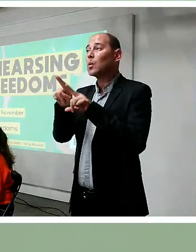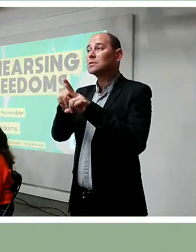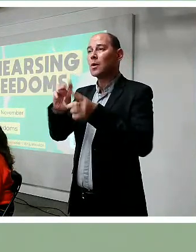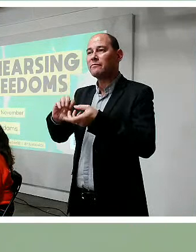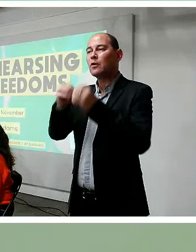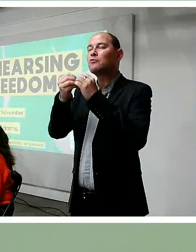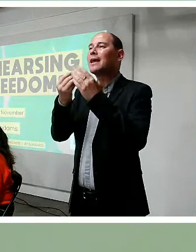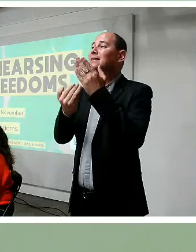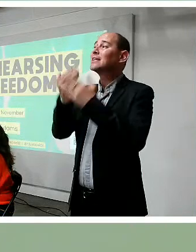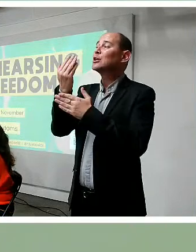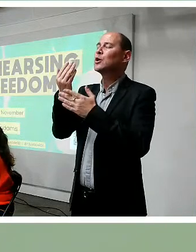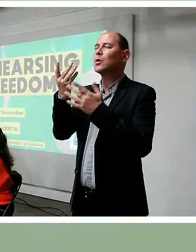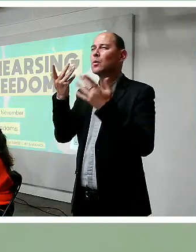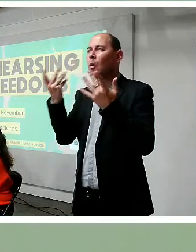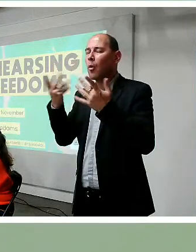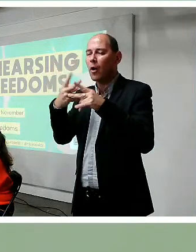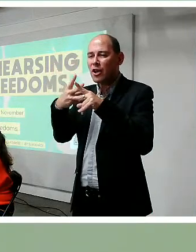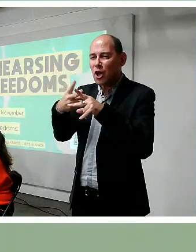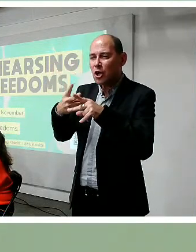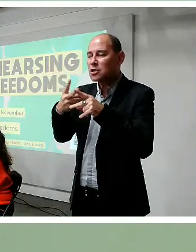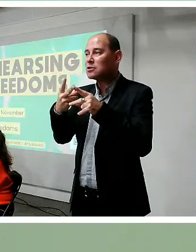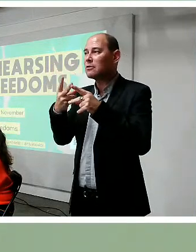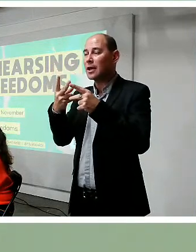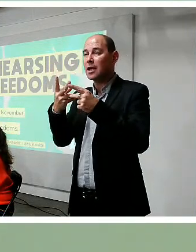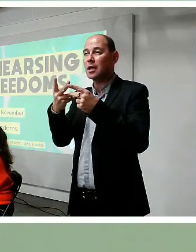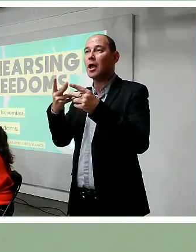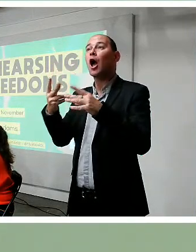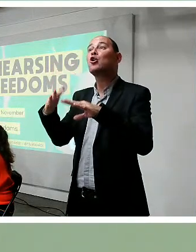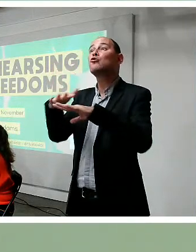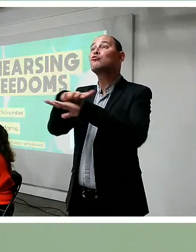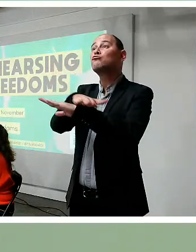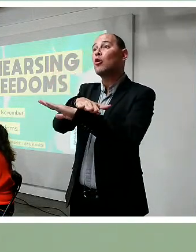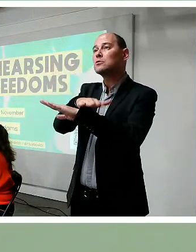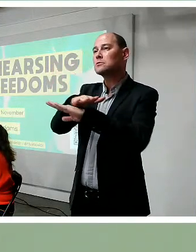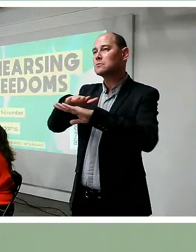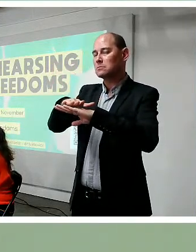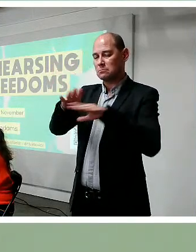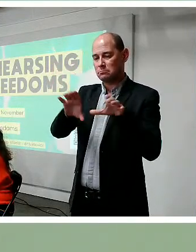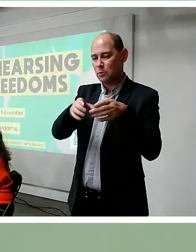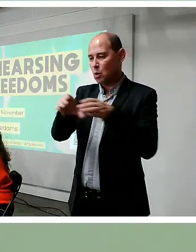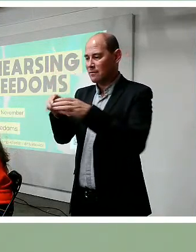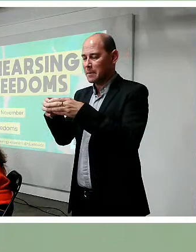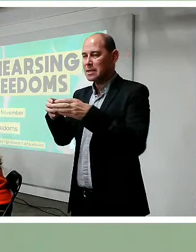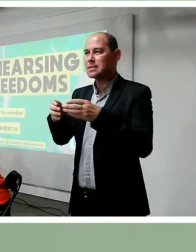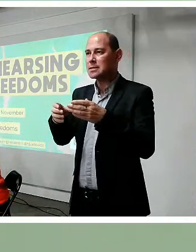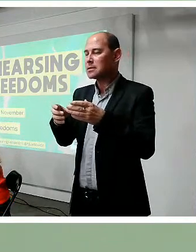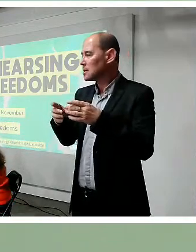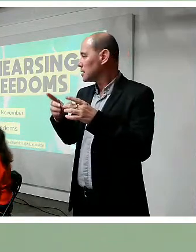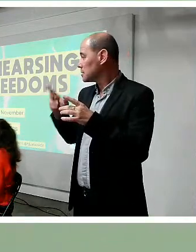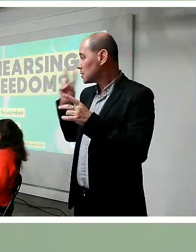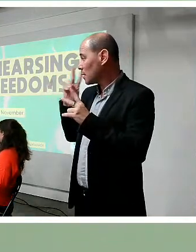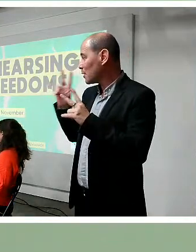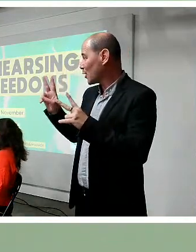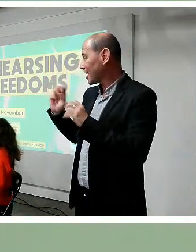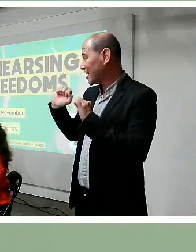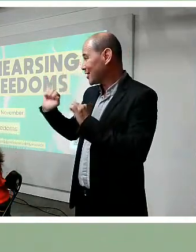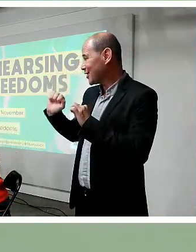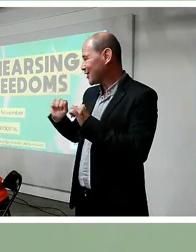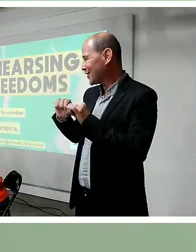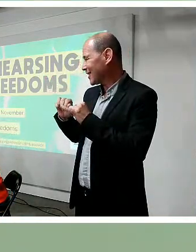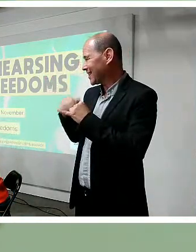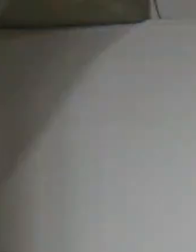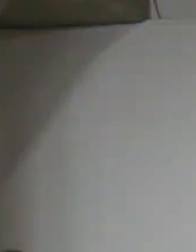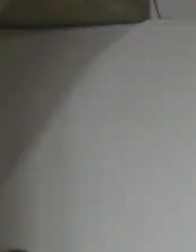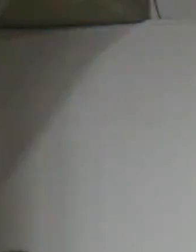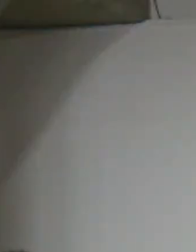creating new or nurturing existing cross-movement solidarities. I'm looking at you two, Moo.